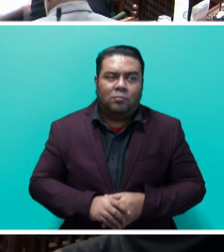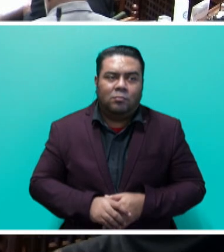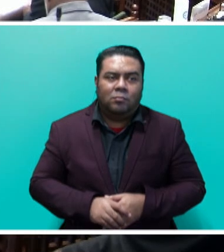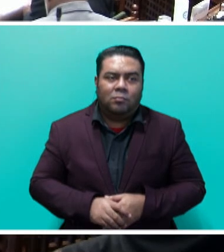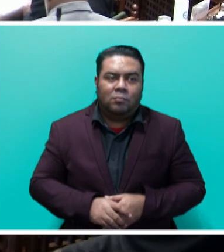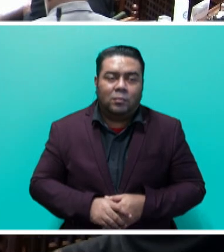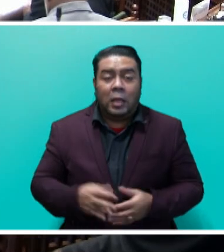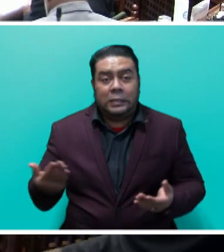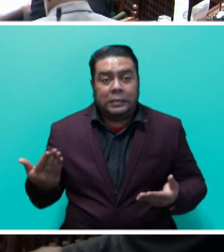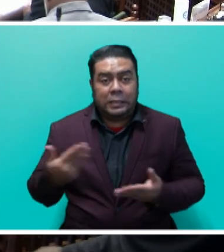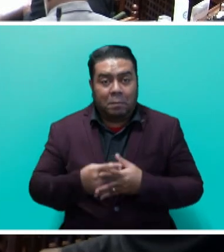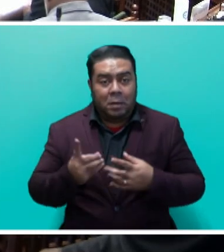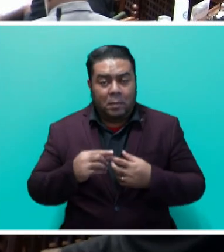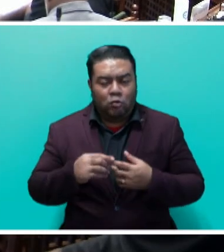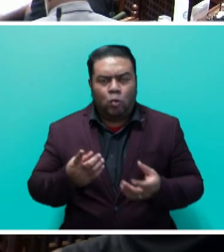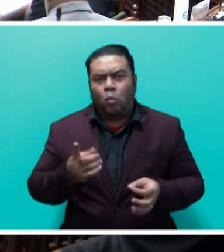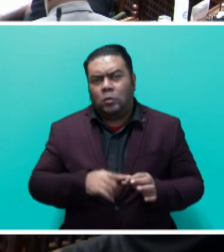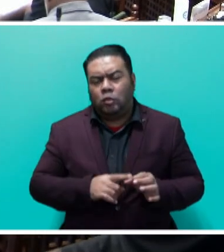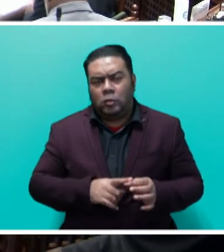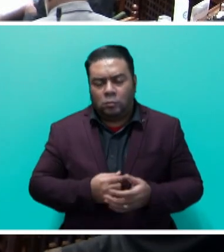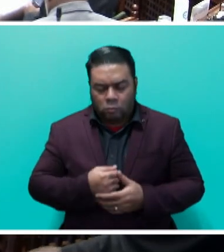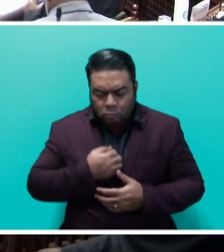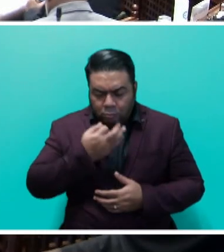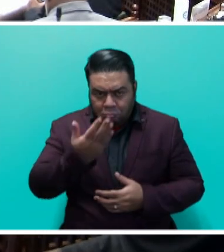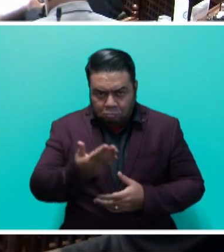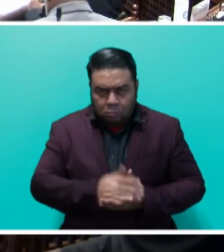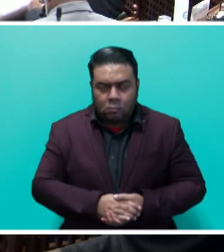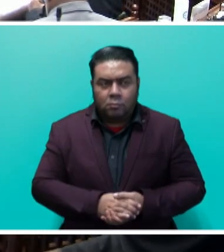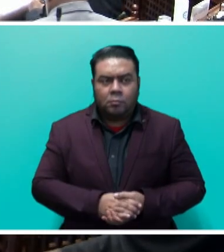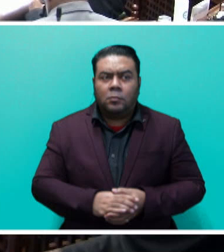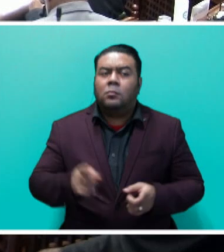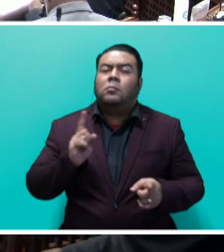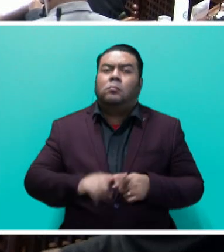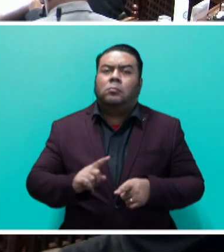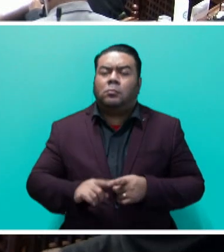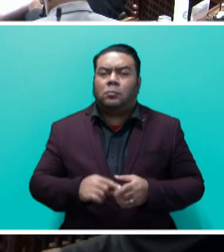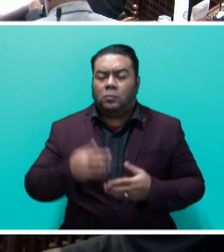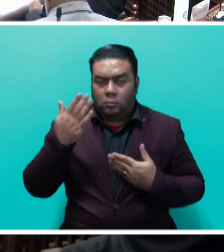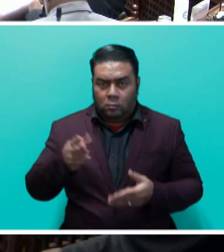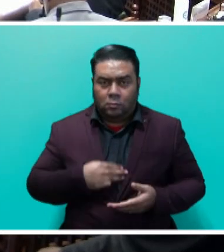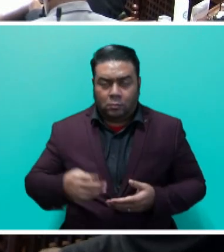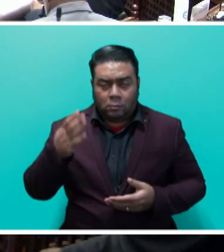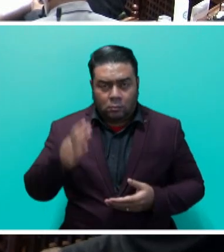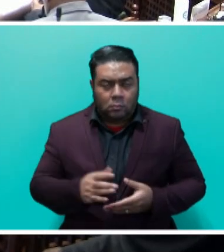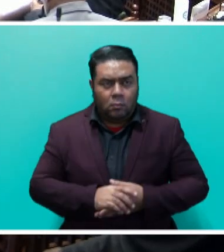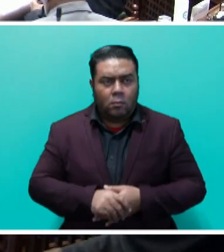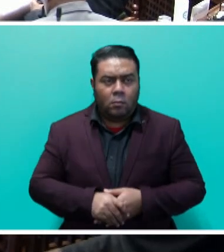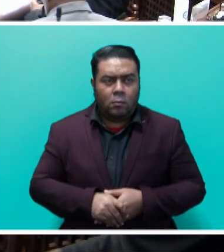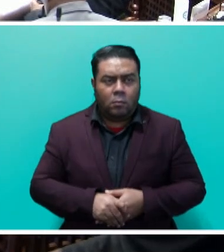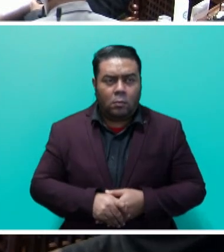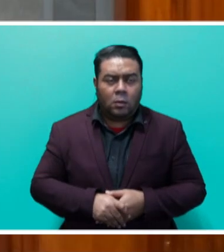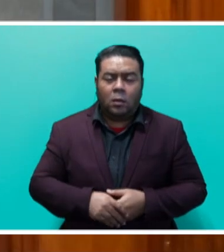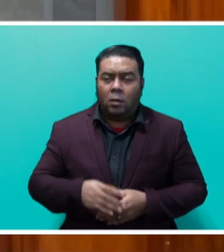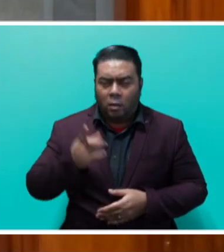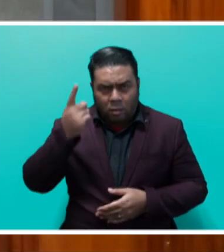Supplementary? Yes. Just quickly, Honourable Minister, I think you've